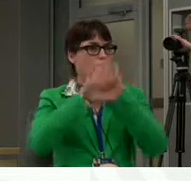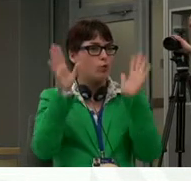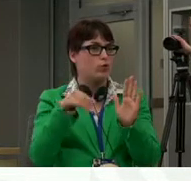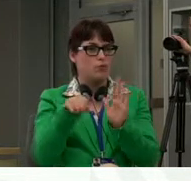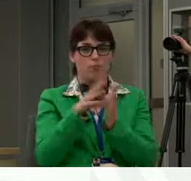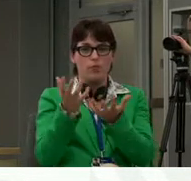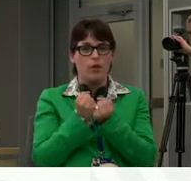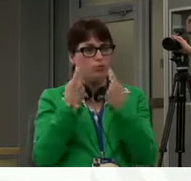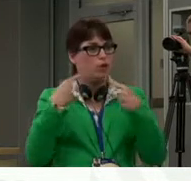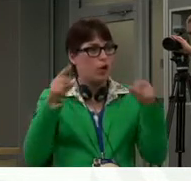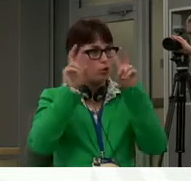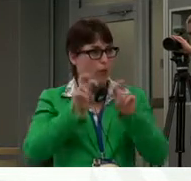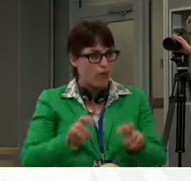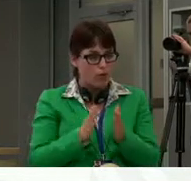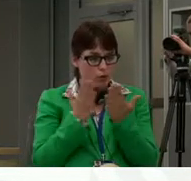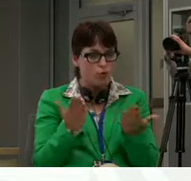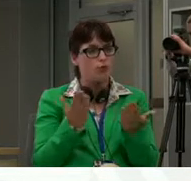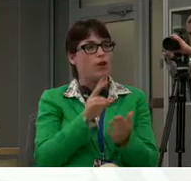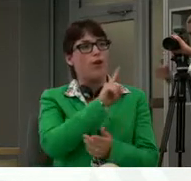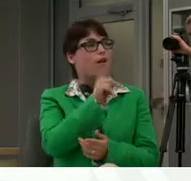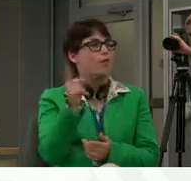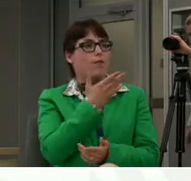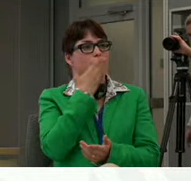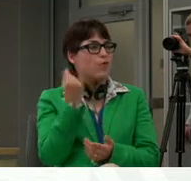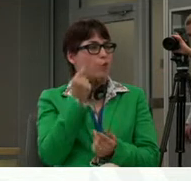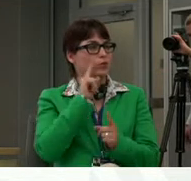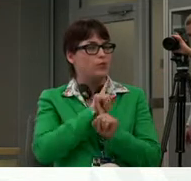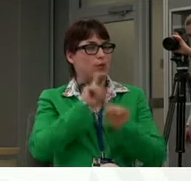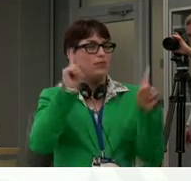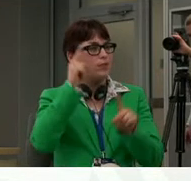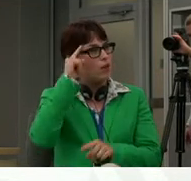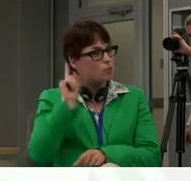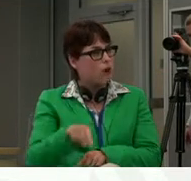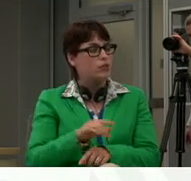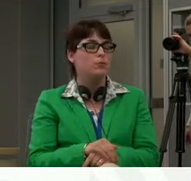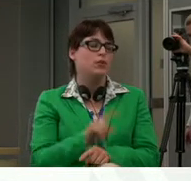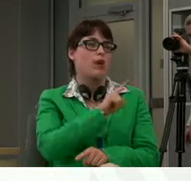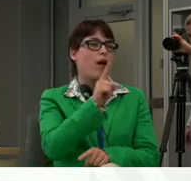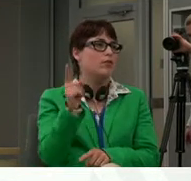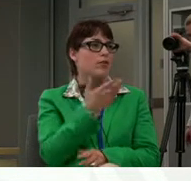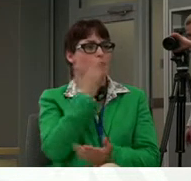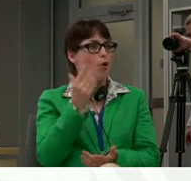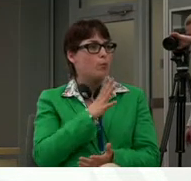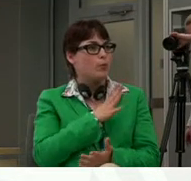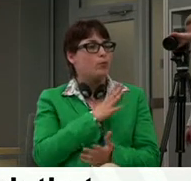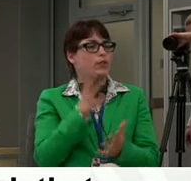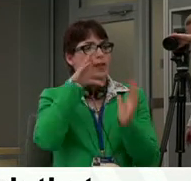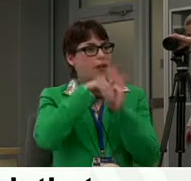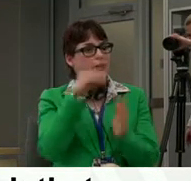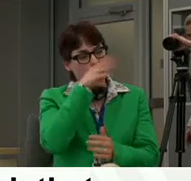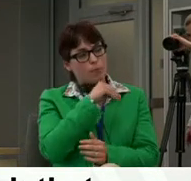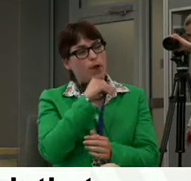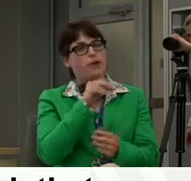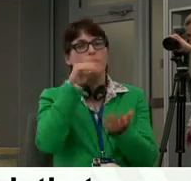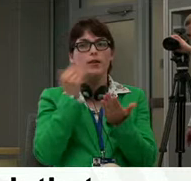approaches. Not all of you have read all the research that is available. Not all of